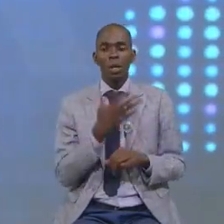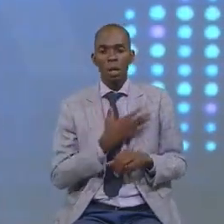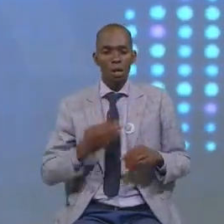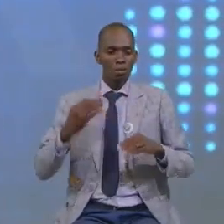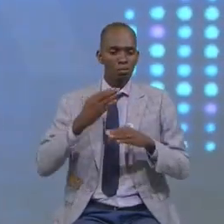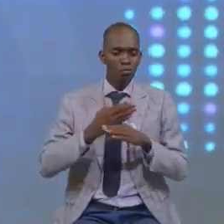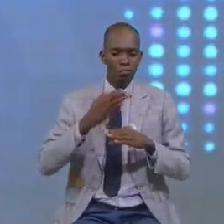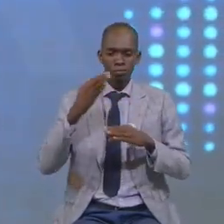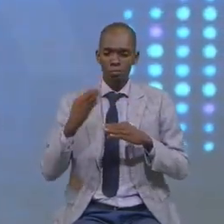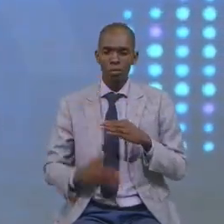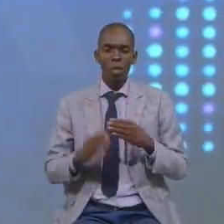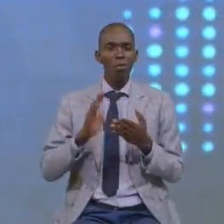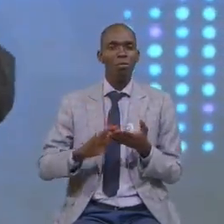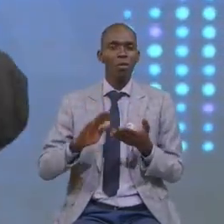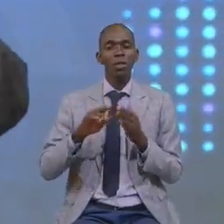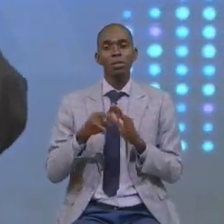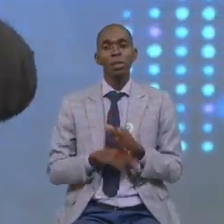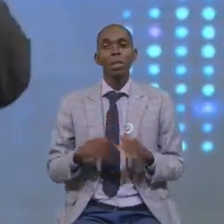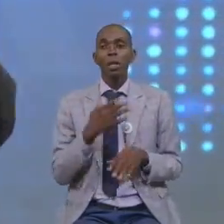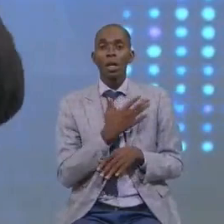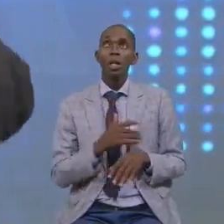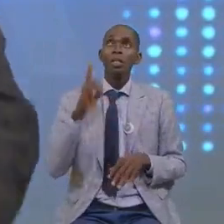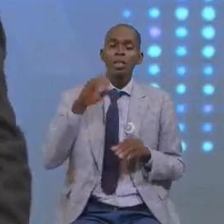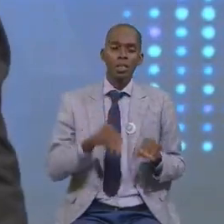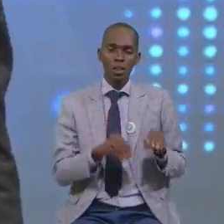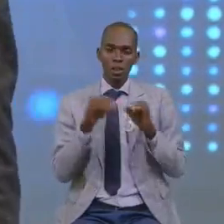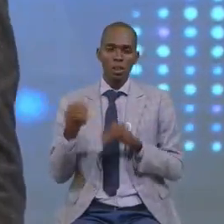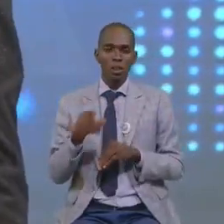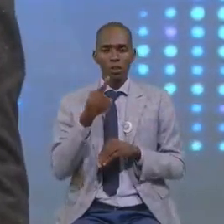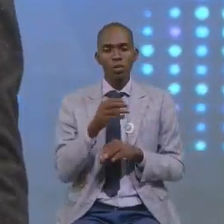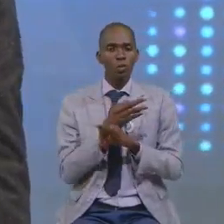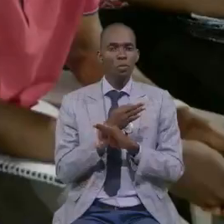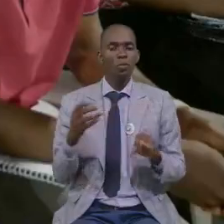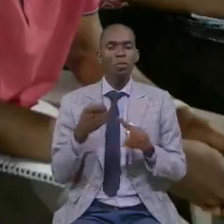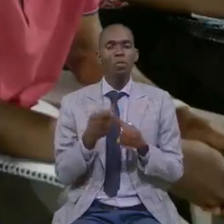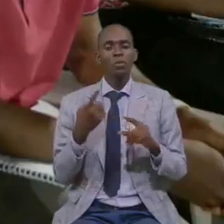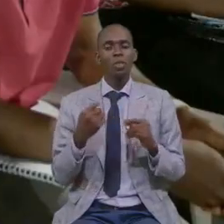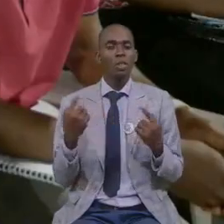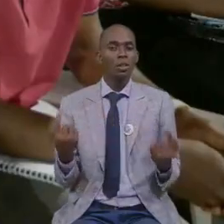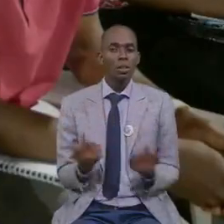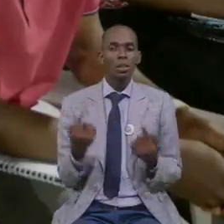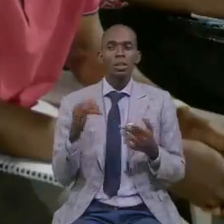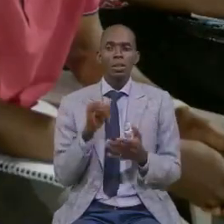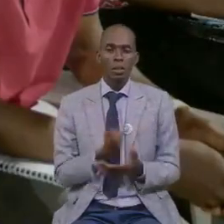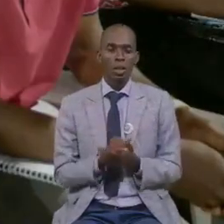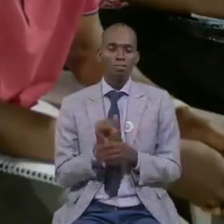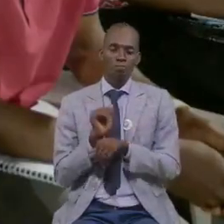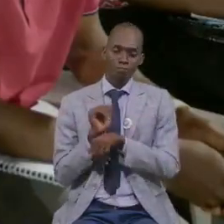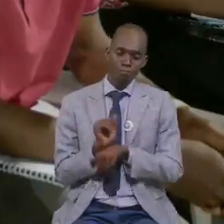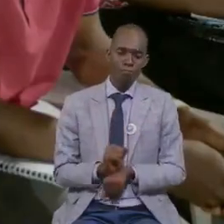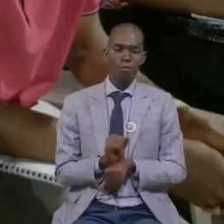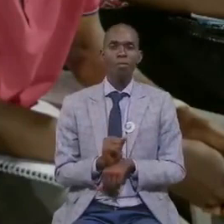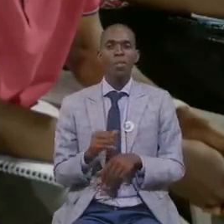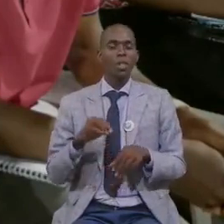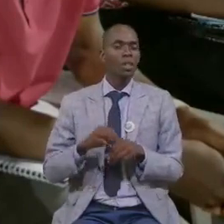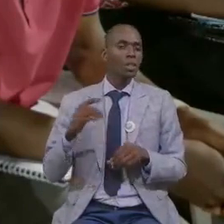total forgiveness. And he sets you free from the sin that held you back in the